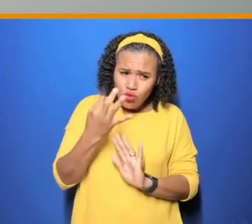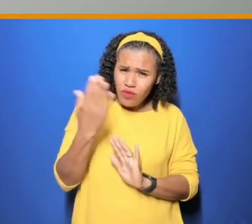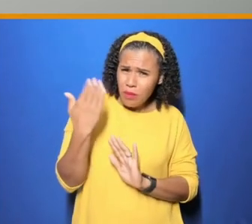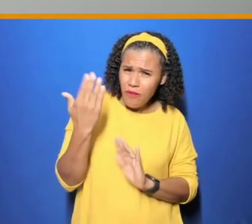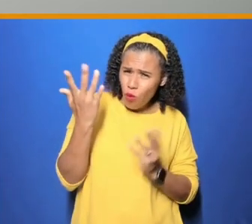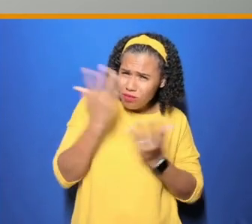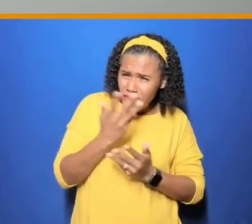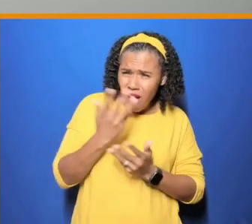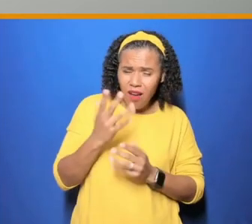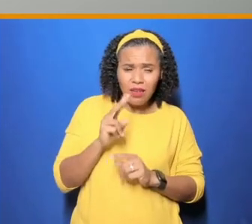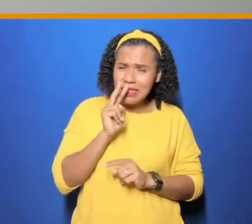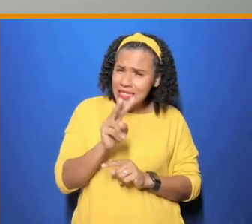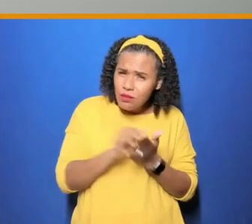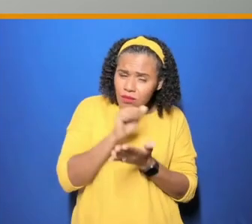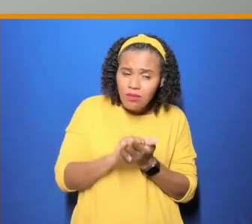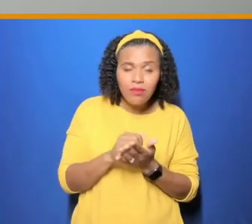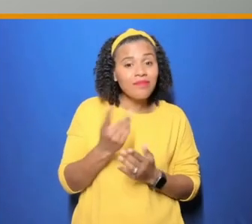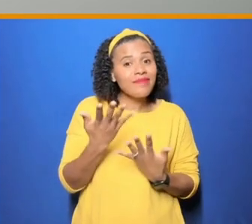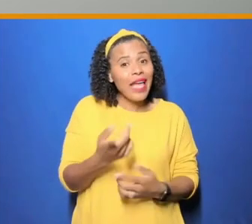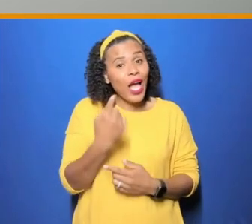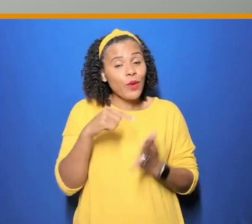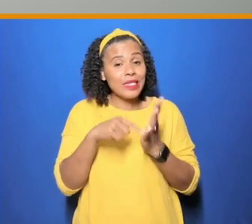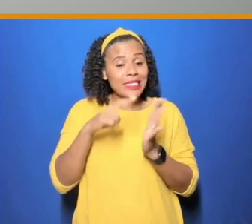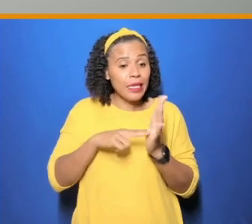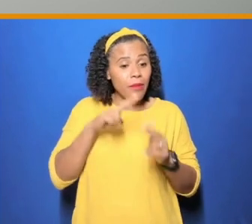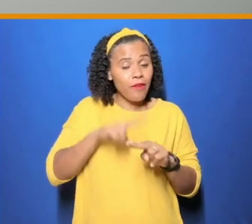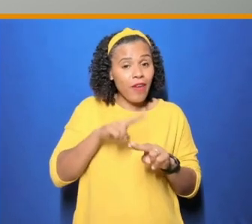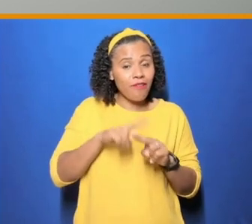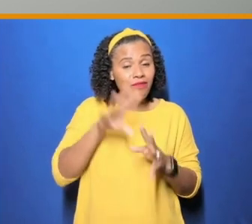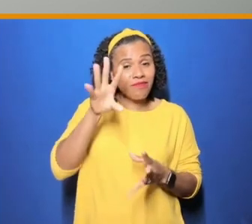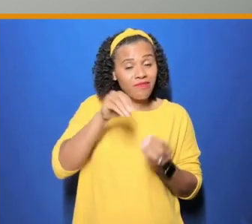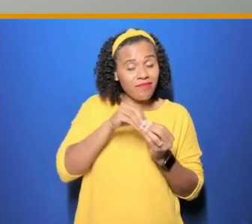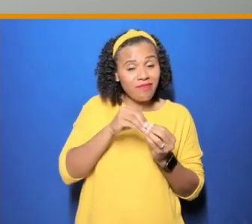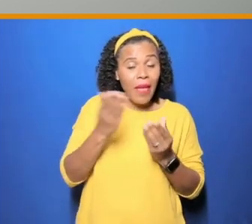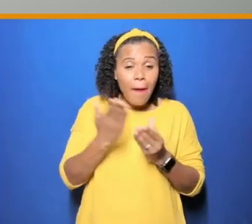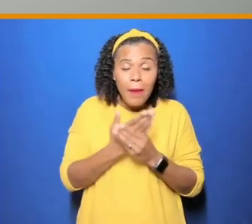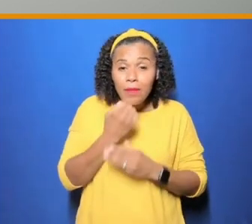Tim Farron to come back and summate on Amendment 1, Tim?